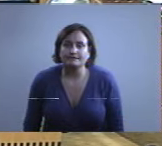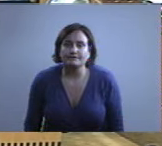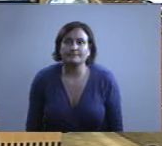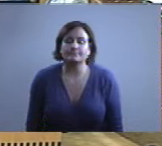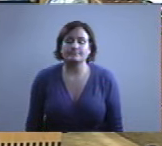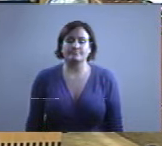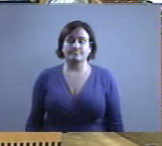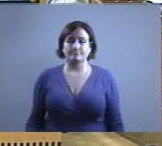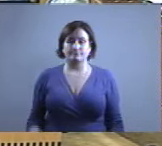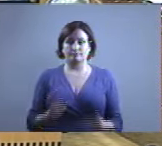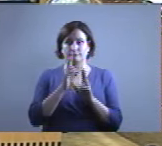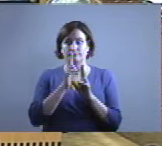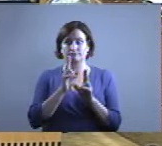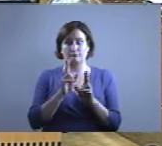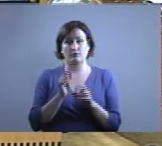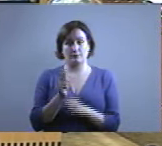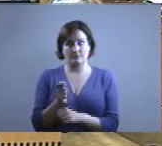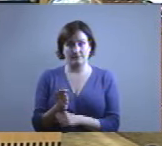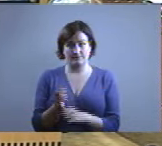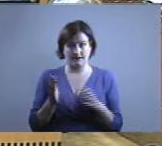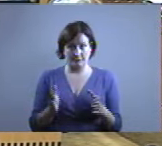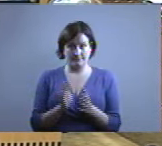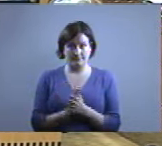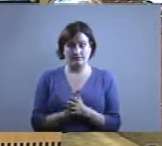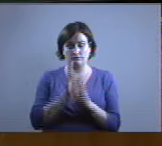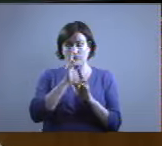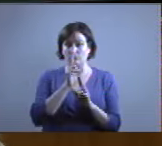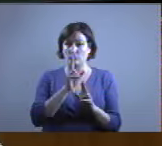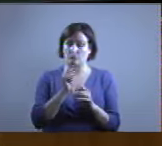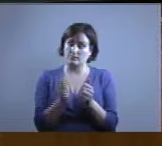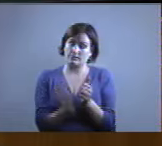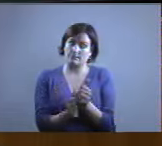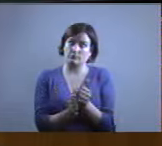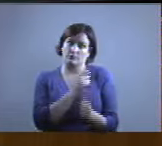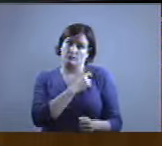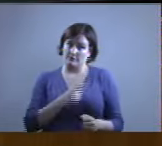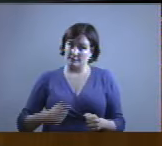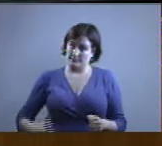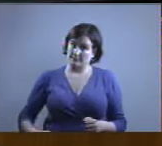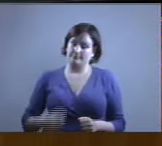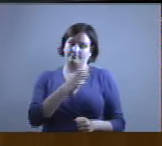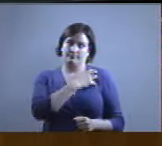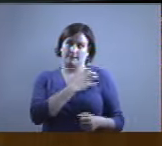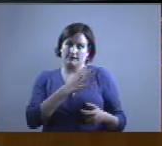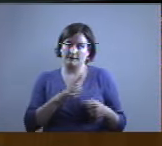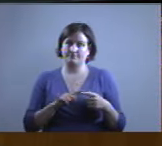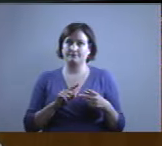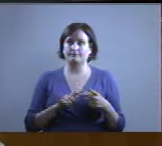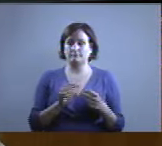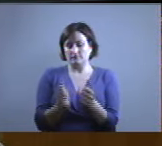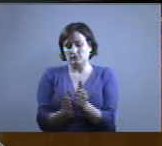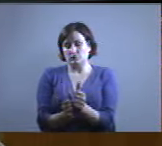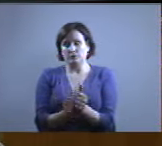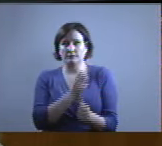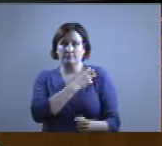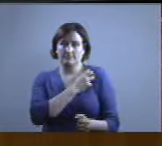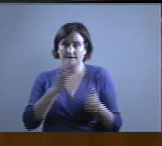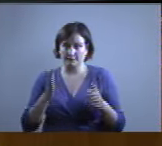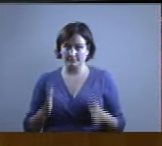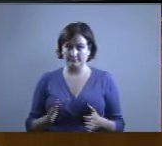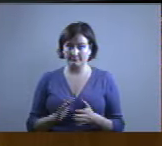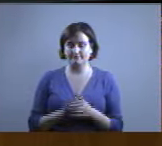Honourable Speaker, Honourable Deputy President, Ministers and Deputy Ministers, Honourable